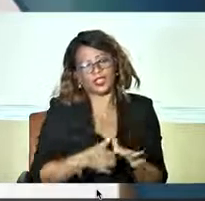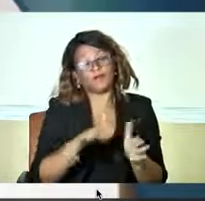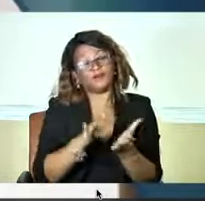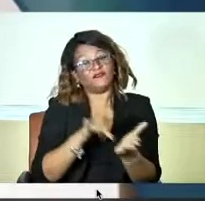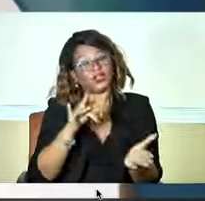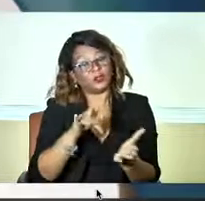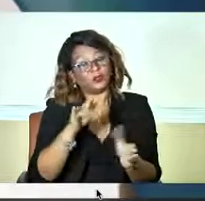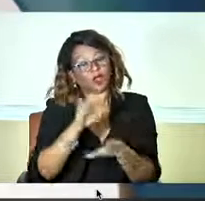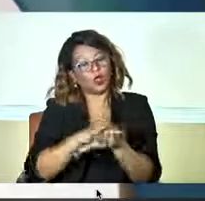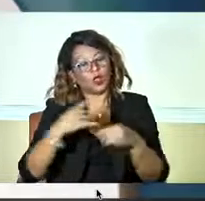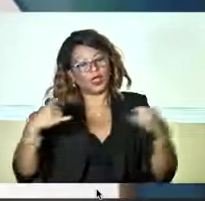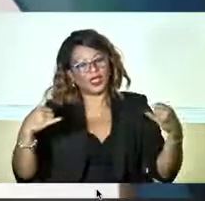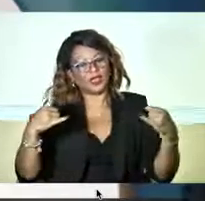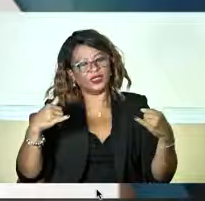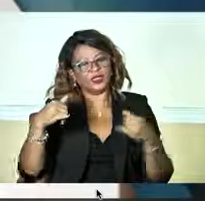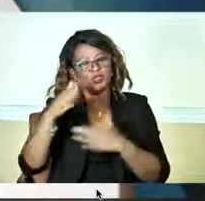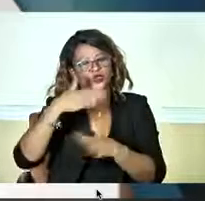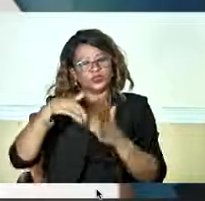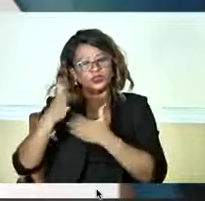available online at